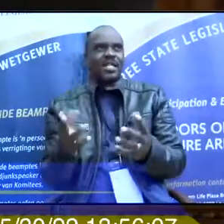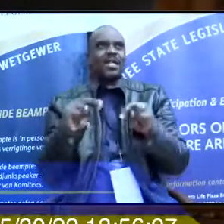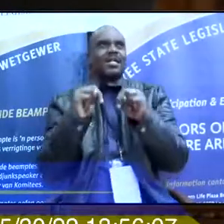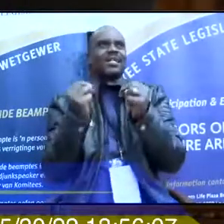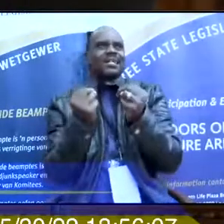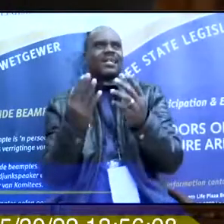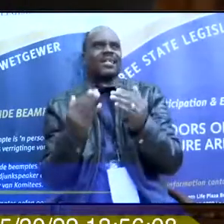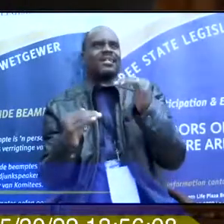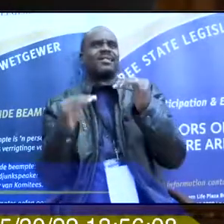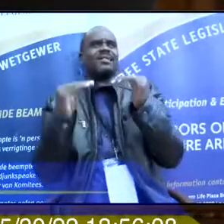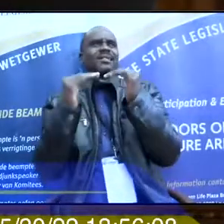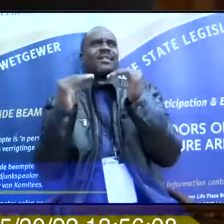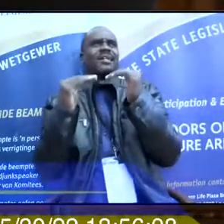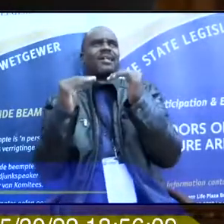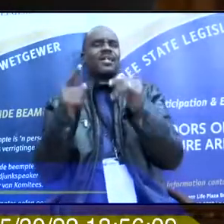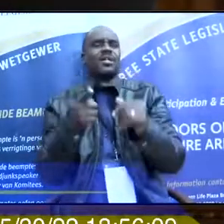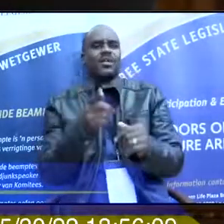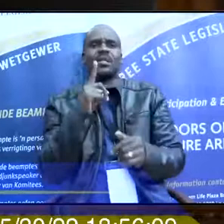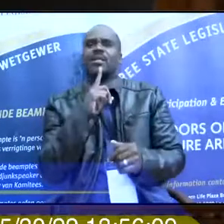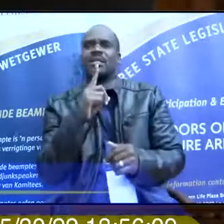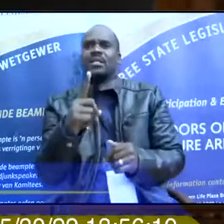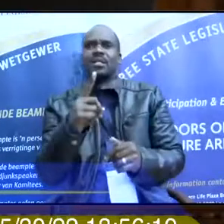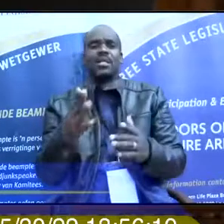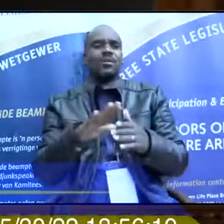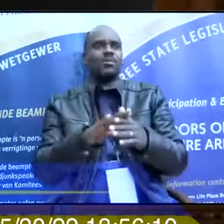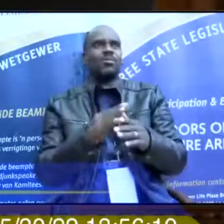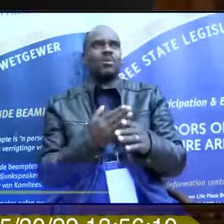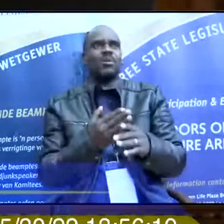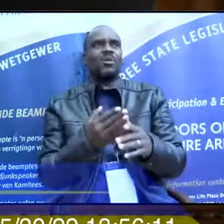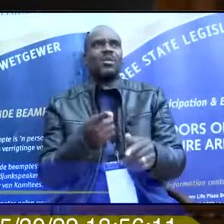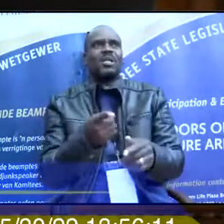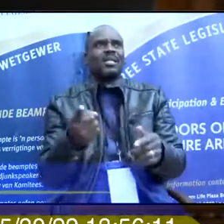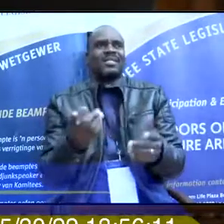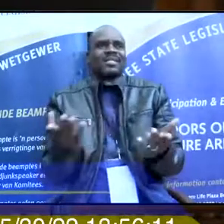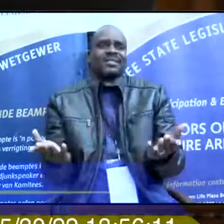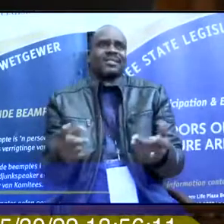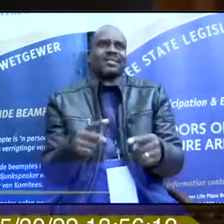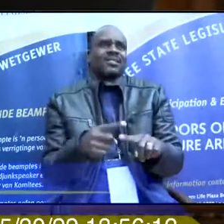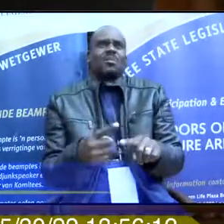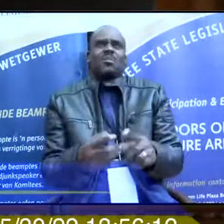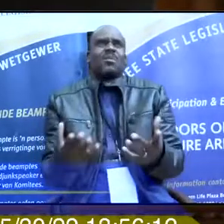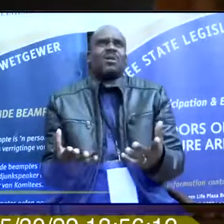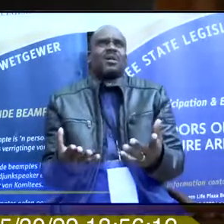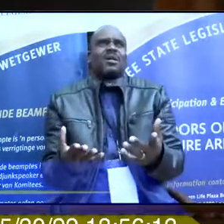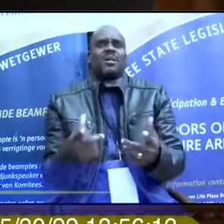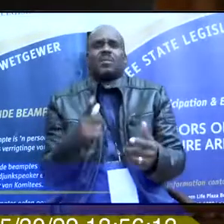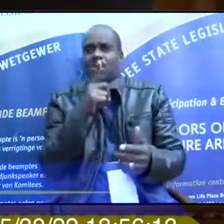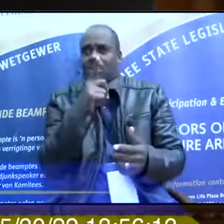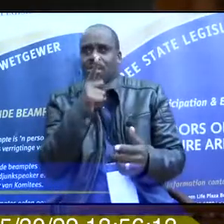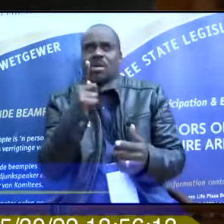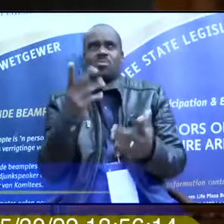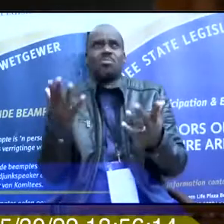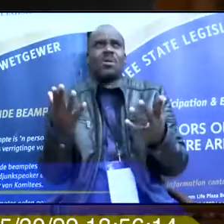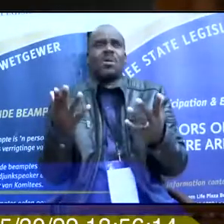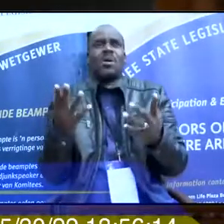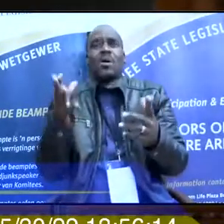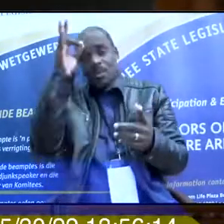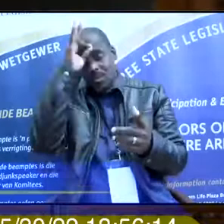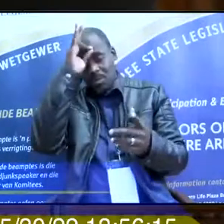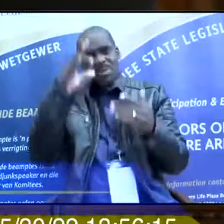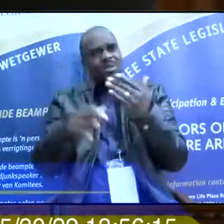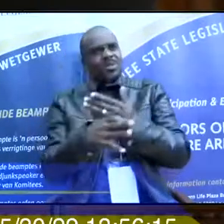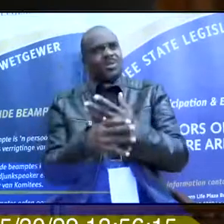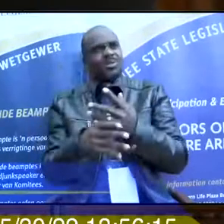are appealing to our government to say because like for example when you talk about police rules and transport we don't have to shy